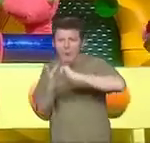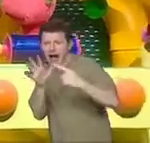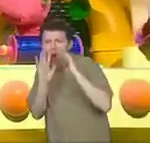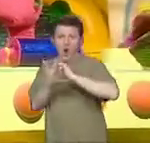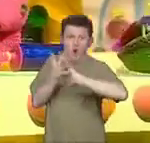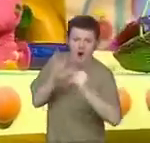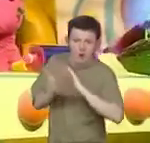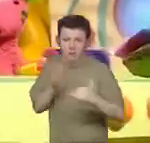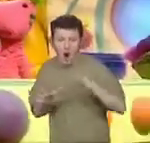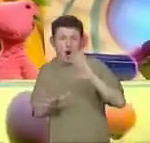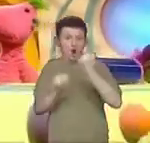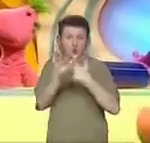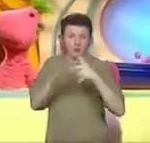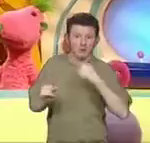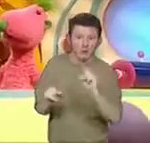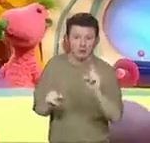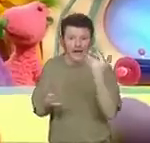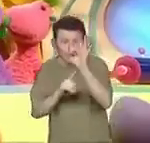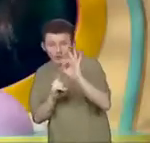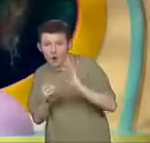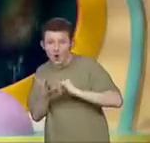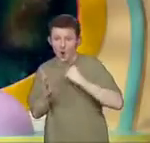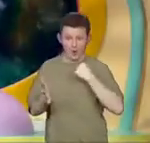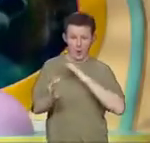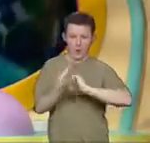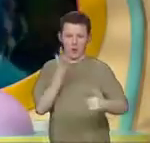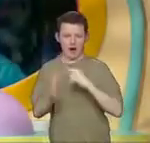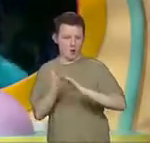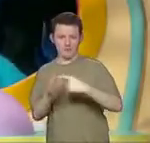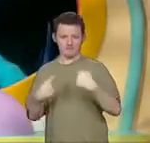hubba. I think you've hit on the question. Here's Hubba Hubba.